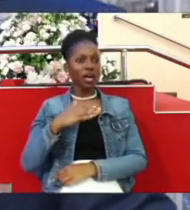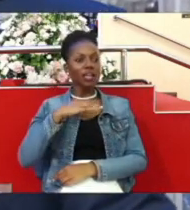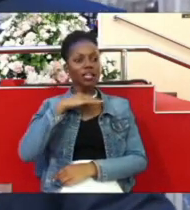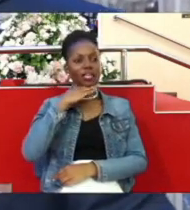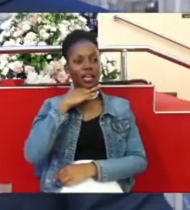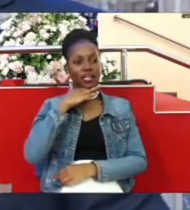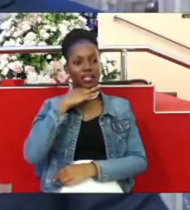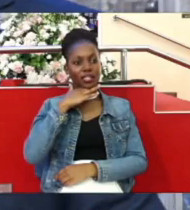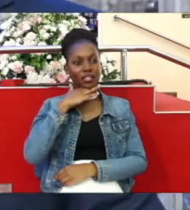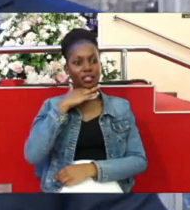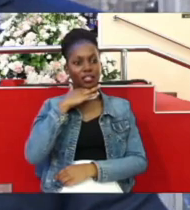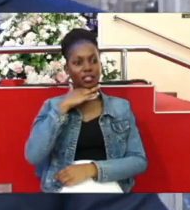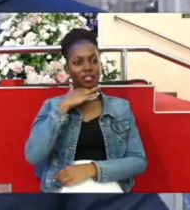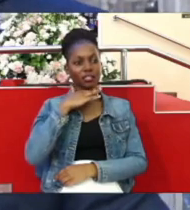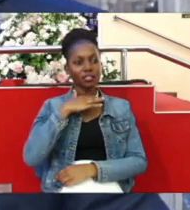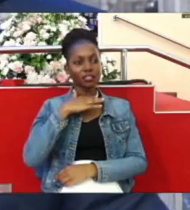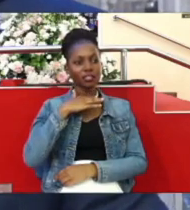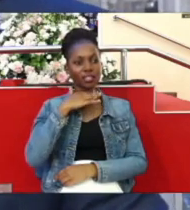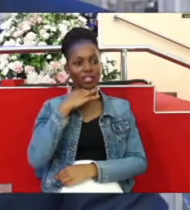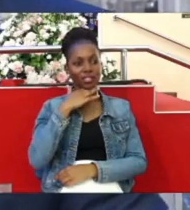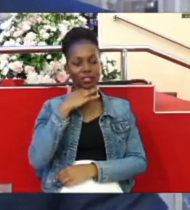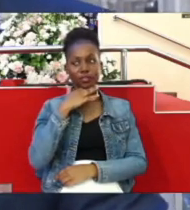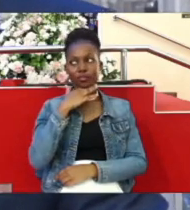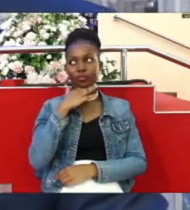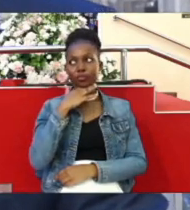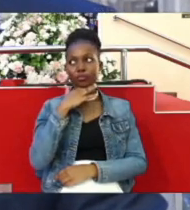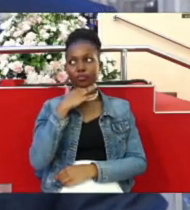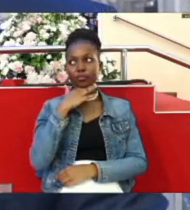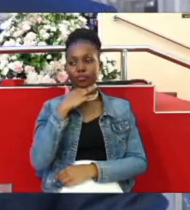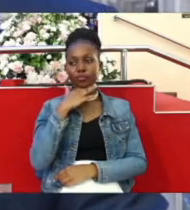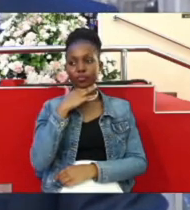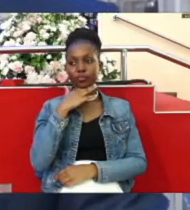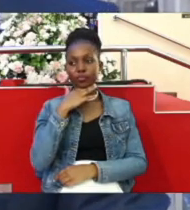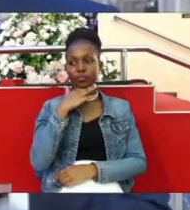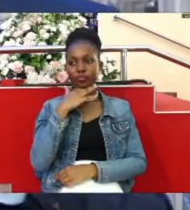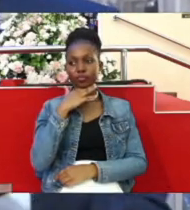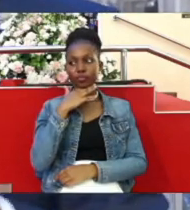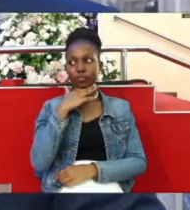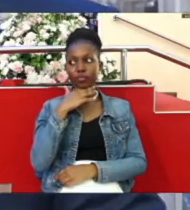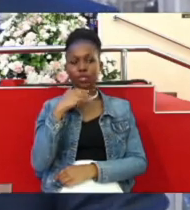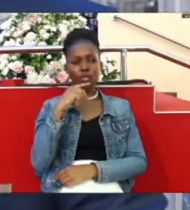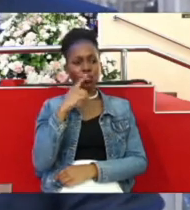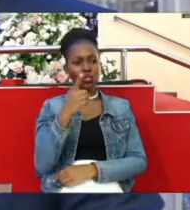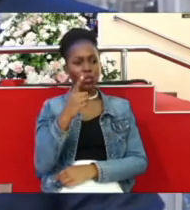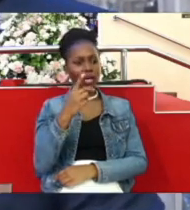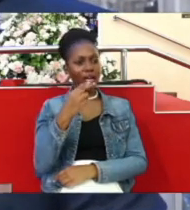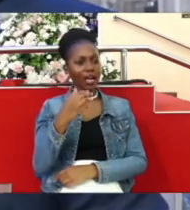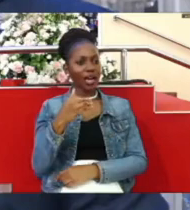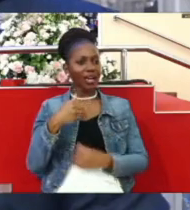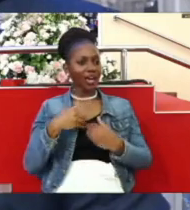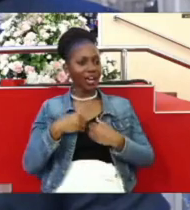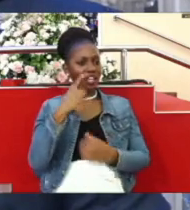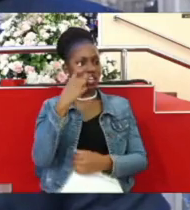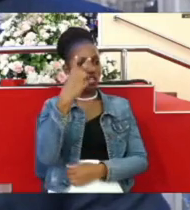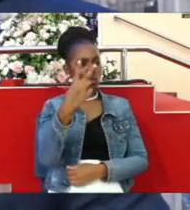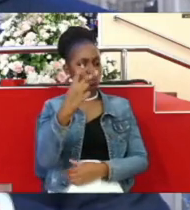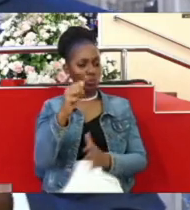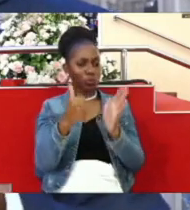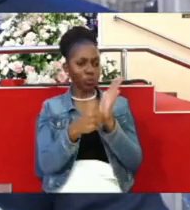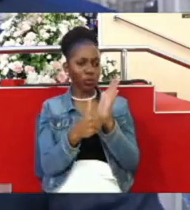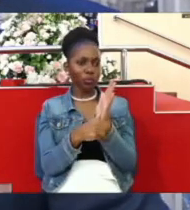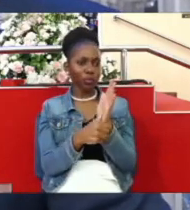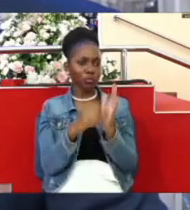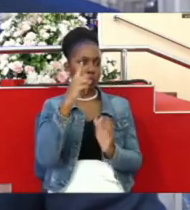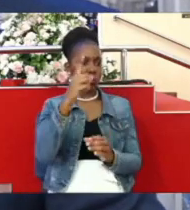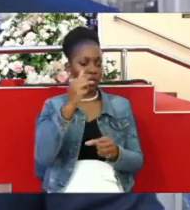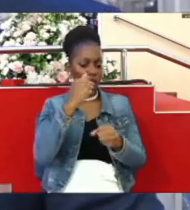And she passed on. So I had two problems now. I didn't have a